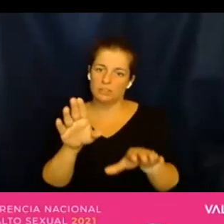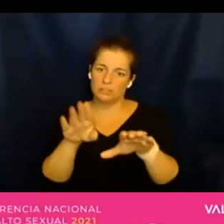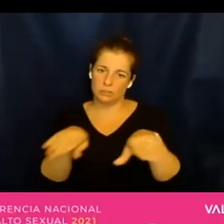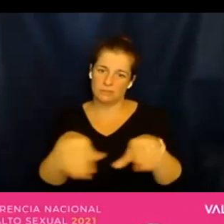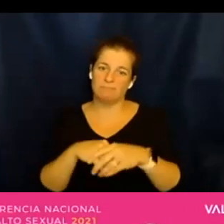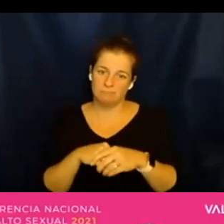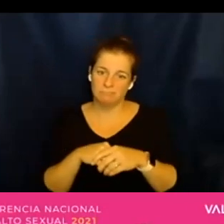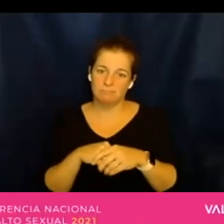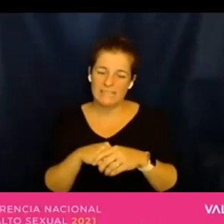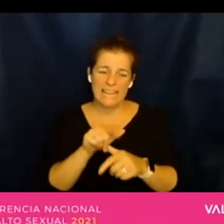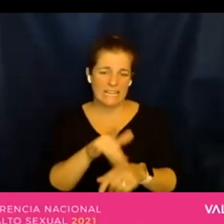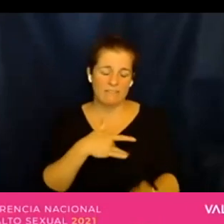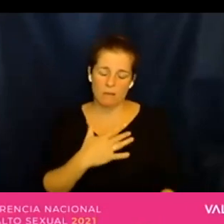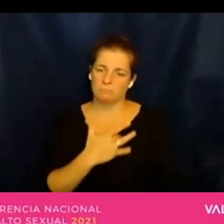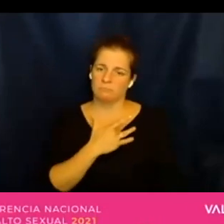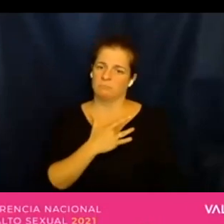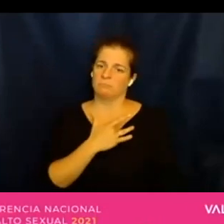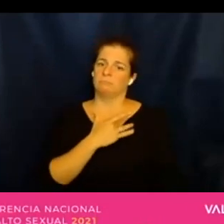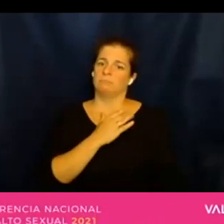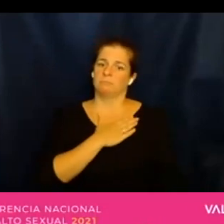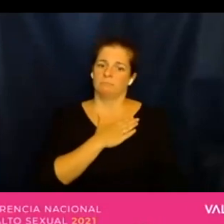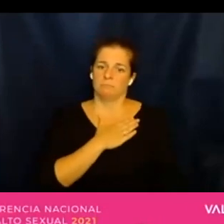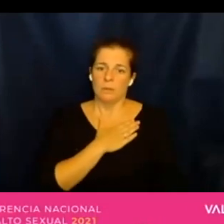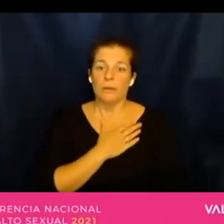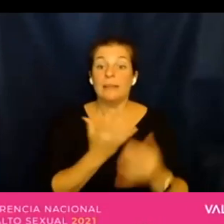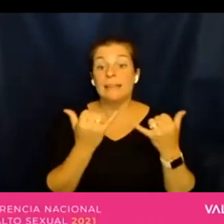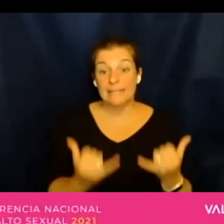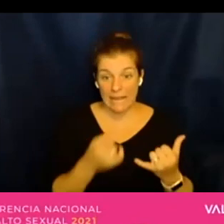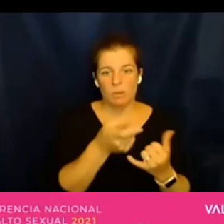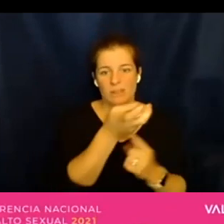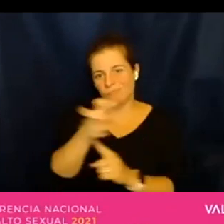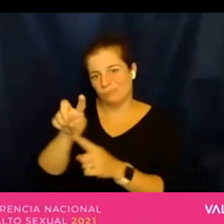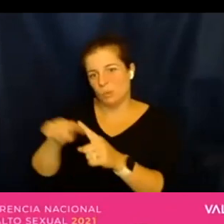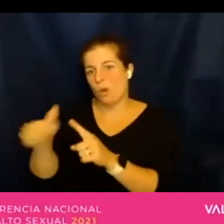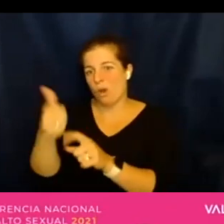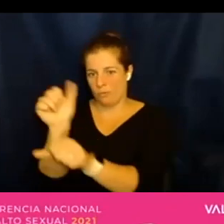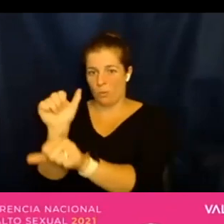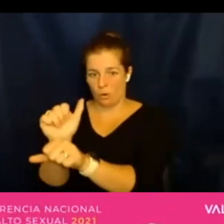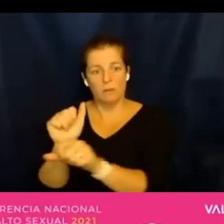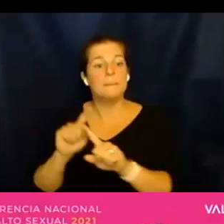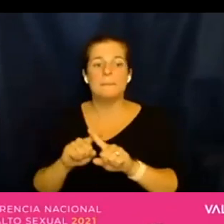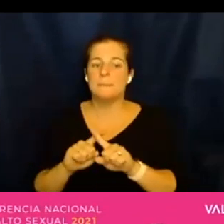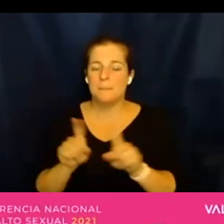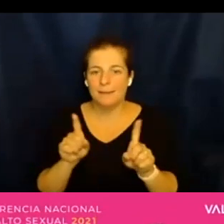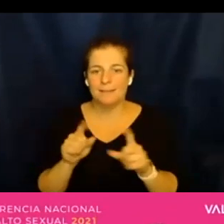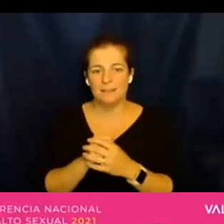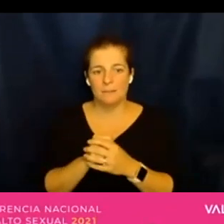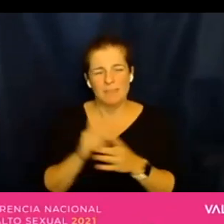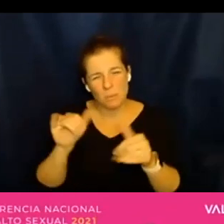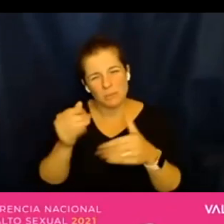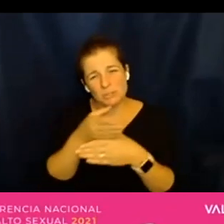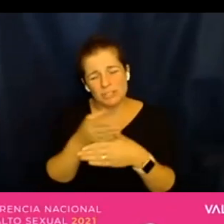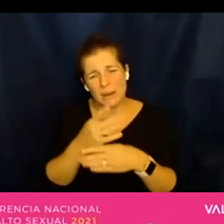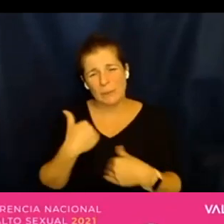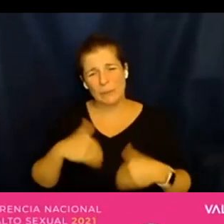touch to his heart. He is now doing a different kind of work. But I just want to share with you how strong